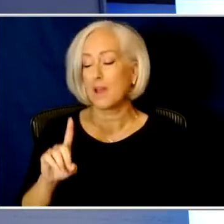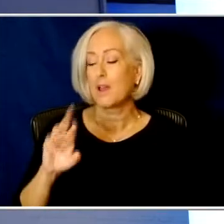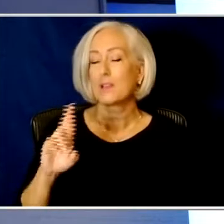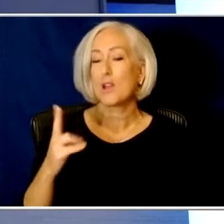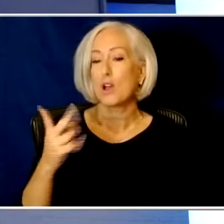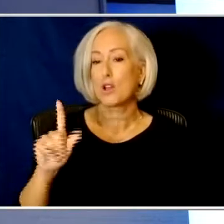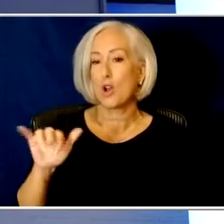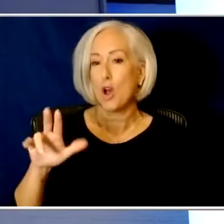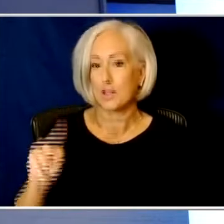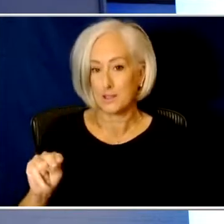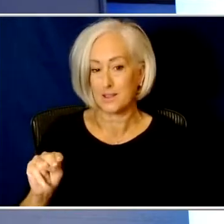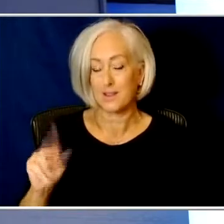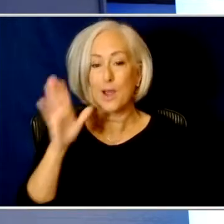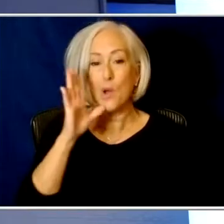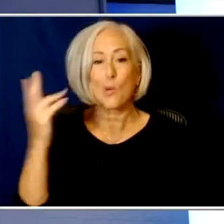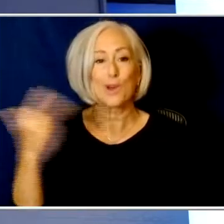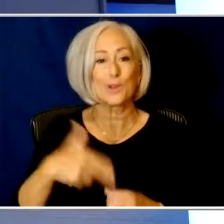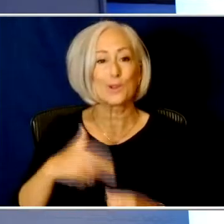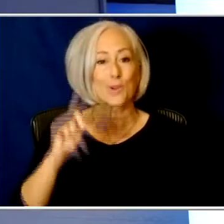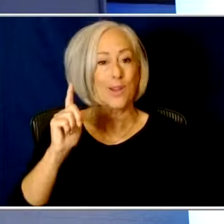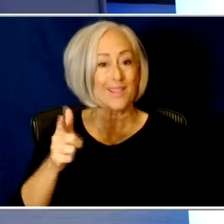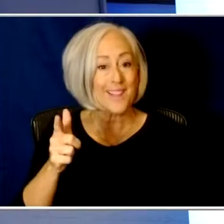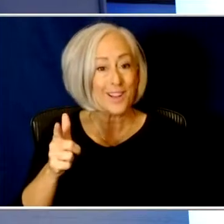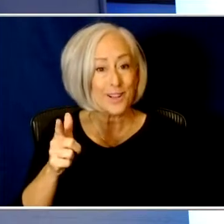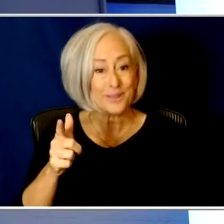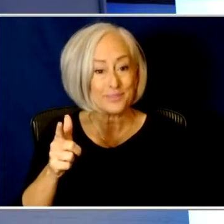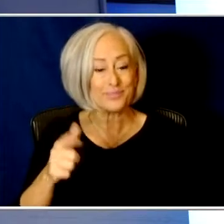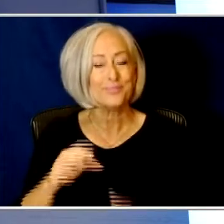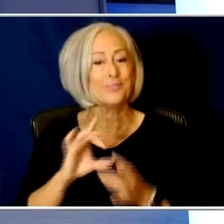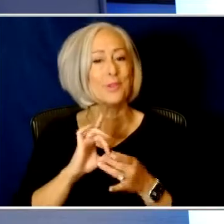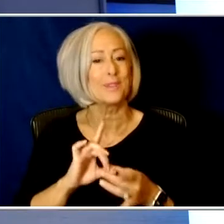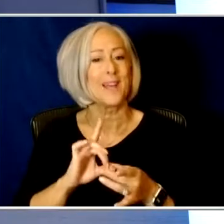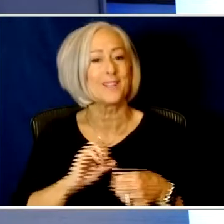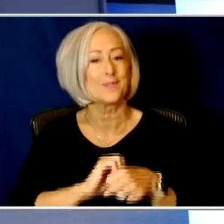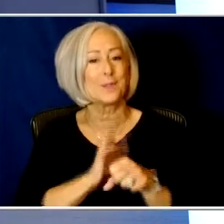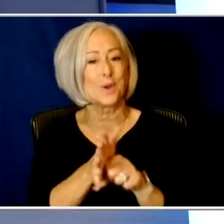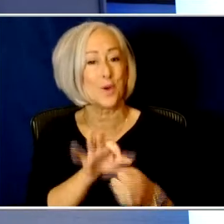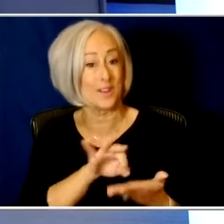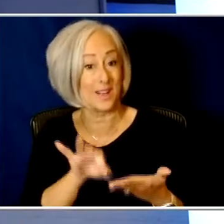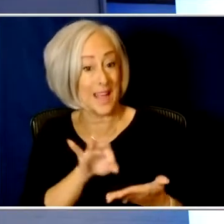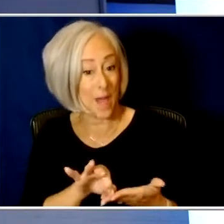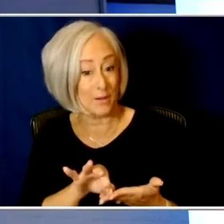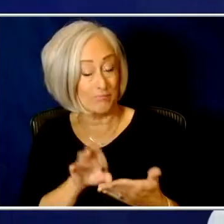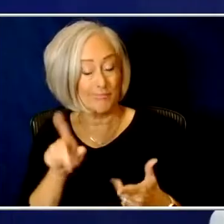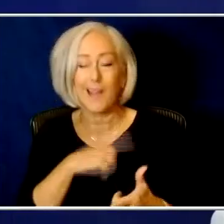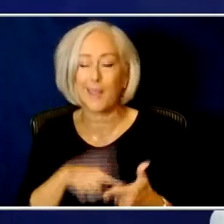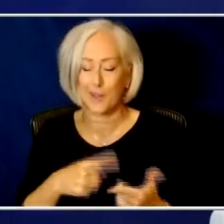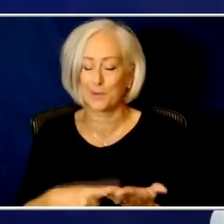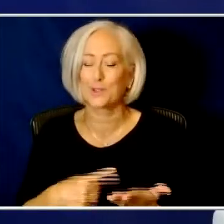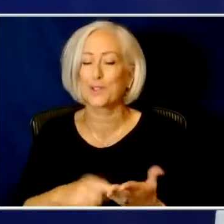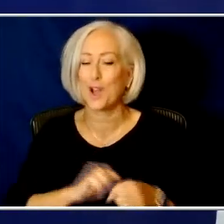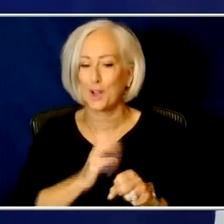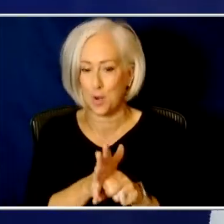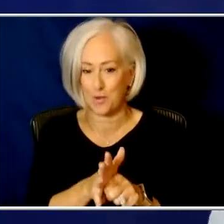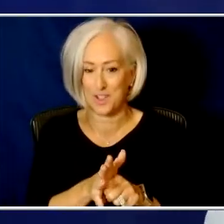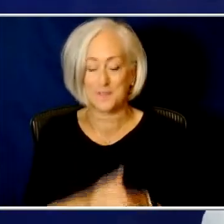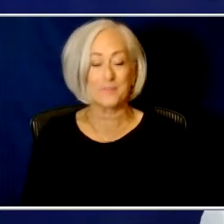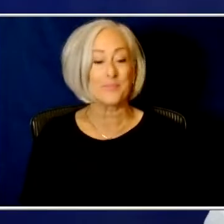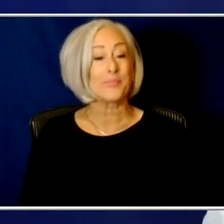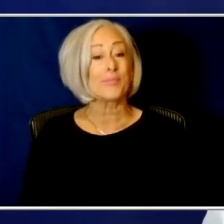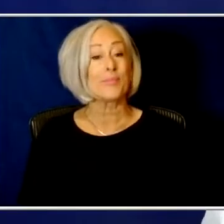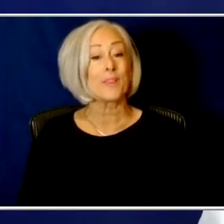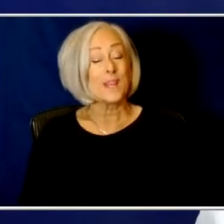Control, who's going to be joining us in just a few minutes with a COVID count, and then we're going to talk a little bit of COVID at that point. Today, we will be showing